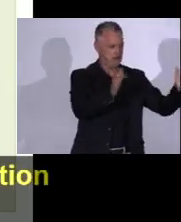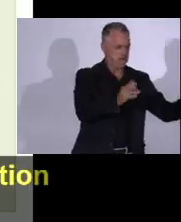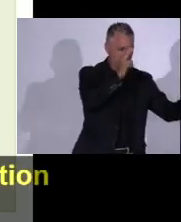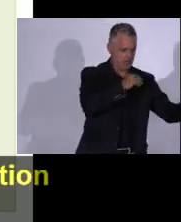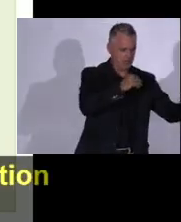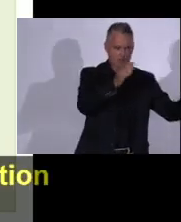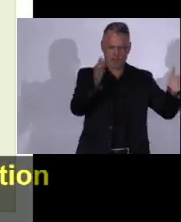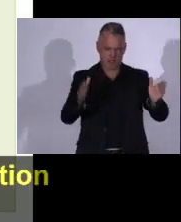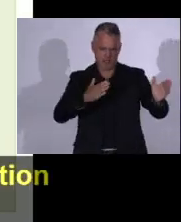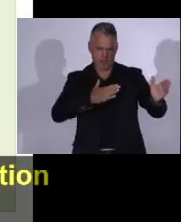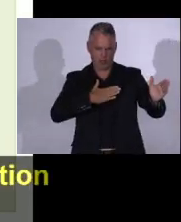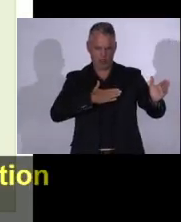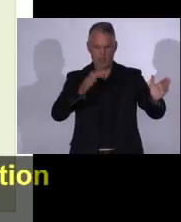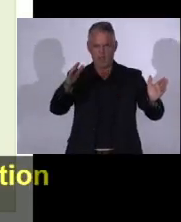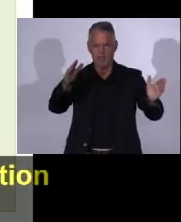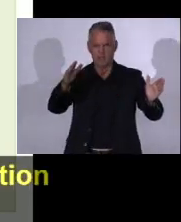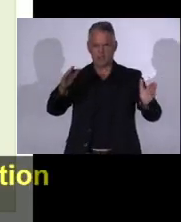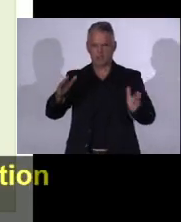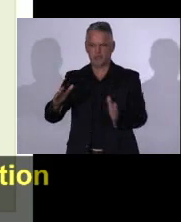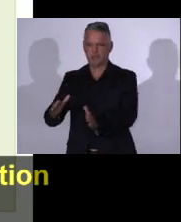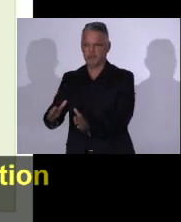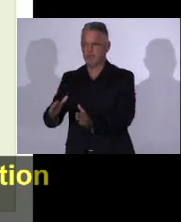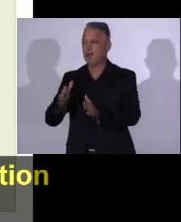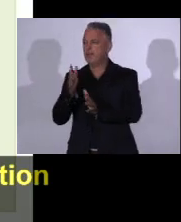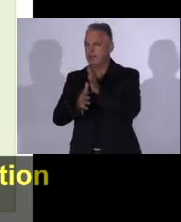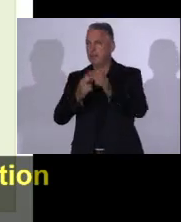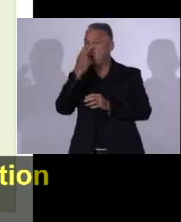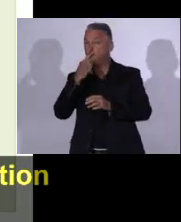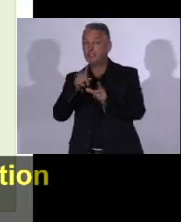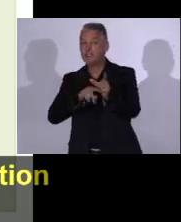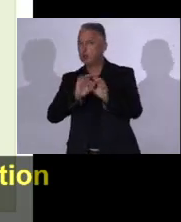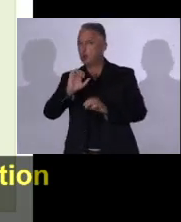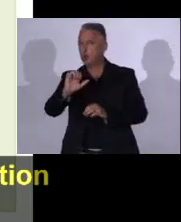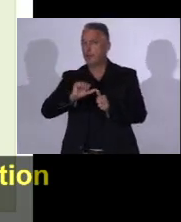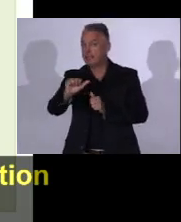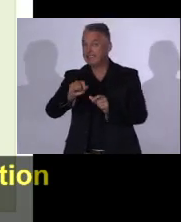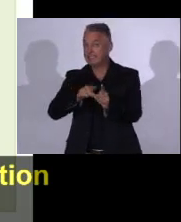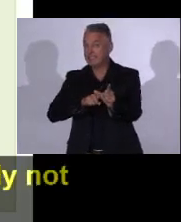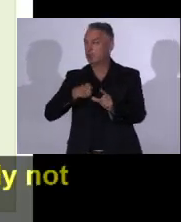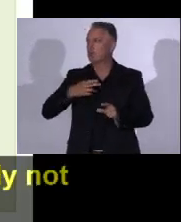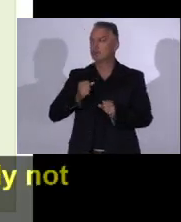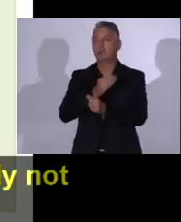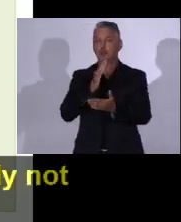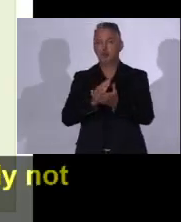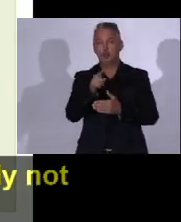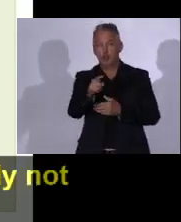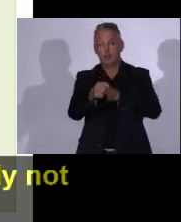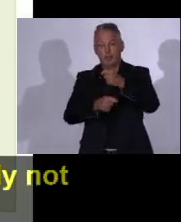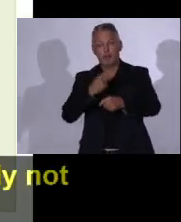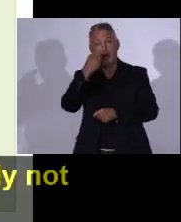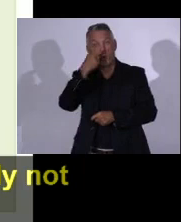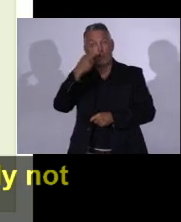healthily is not increasing. So your latter years are actually not your best years. And this is part of trying to make sure that as you get older, you